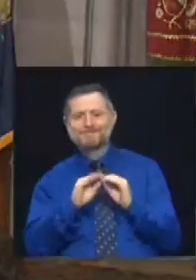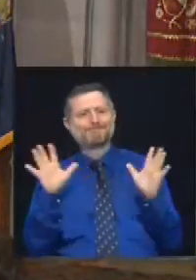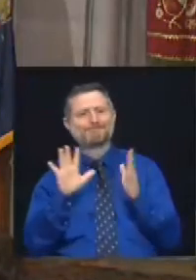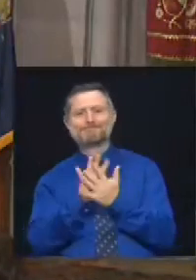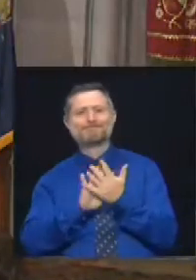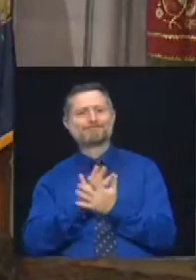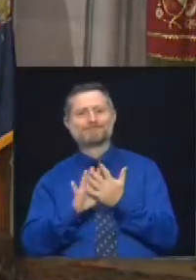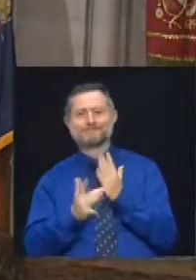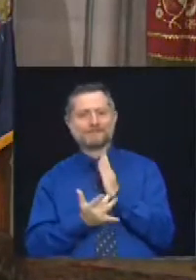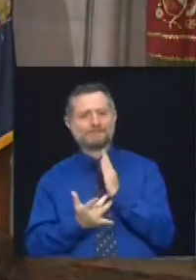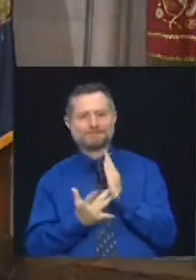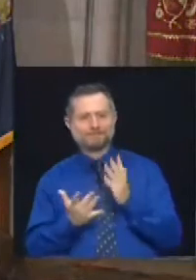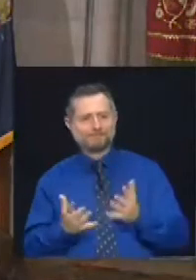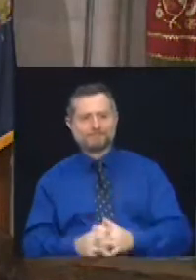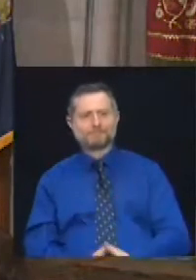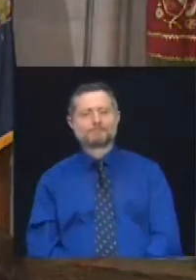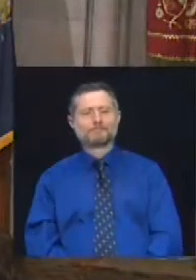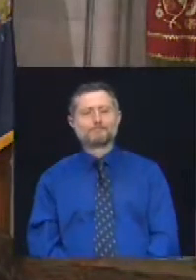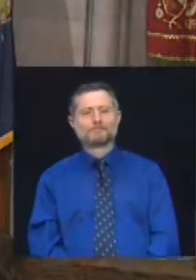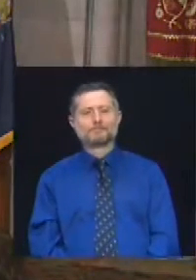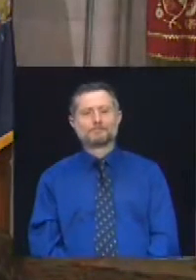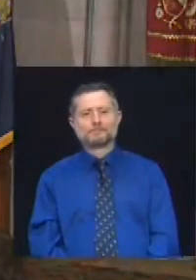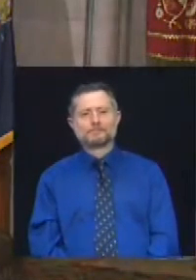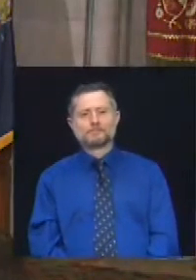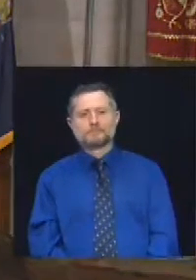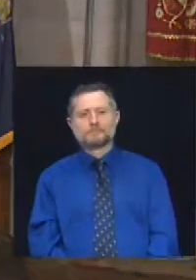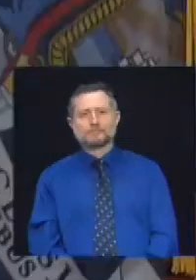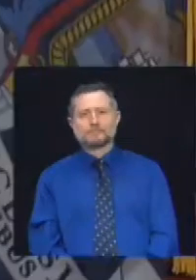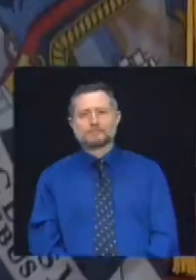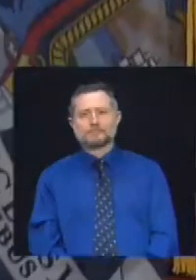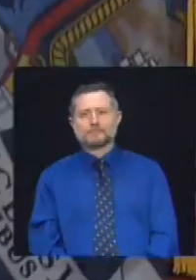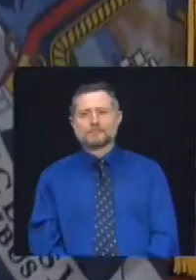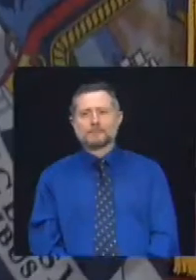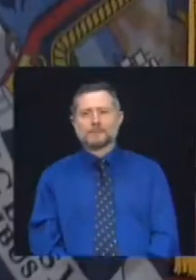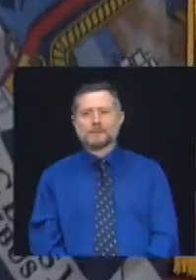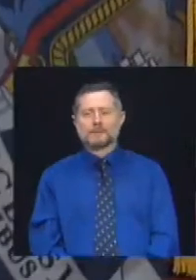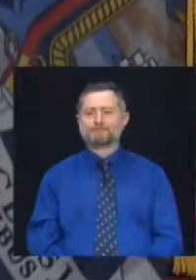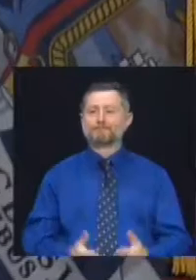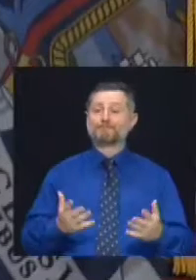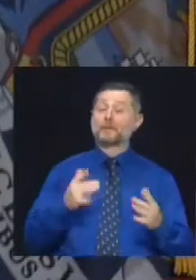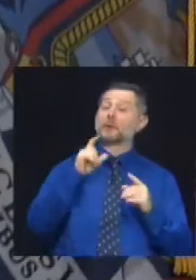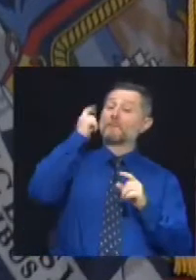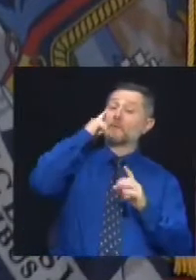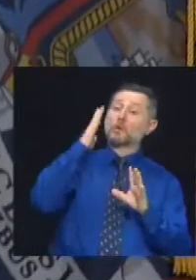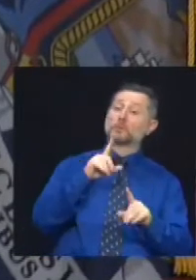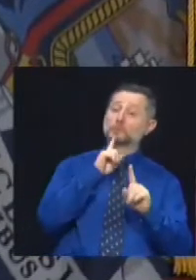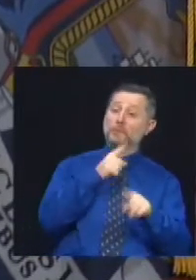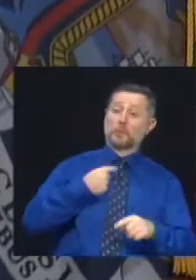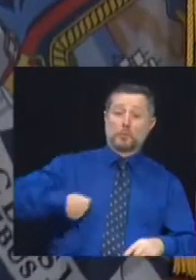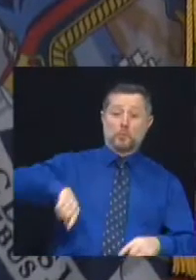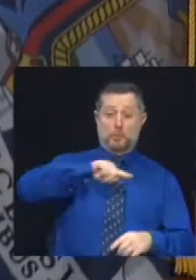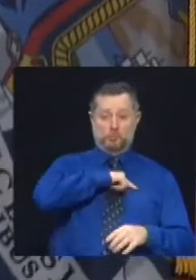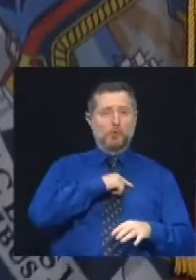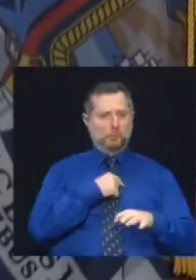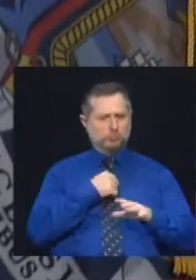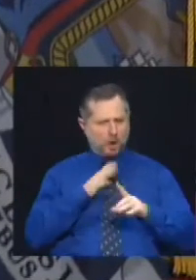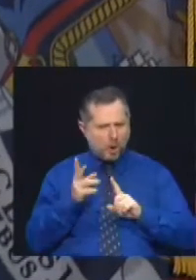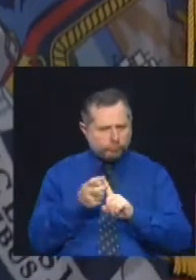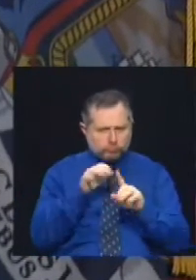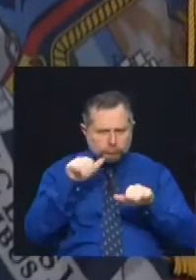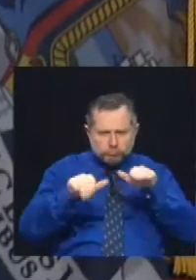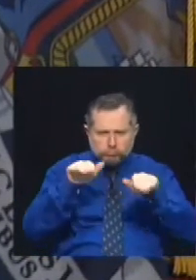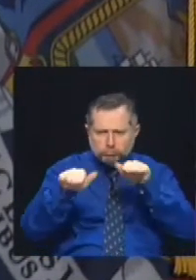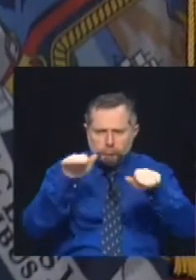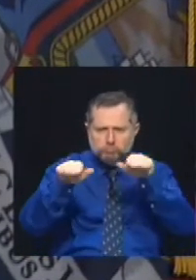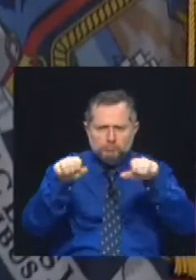to be part of their minority group. Well, we're doing quite a bit of reach out, and I'll be identifying my administration, the